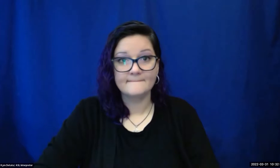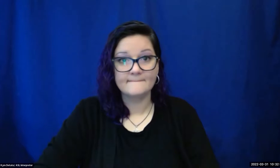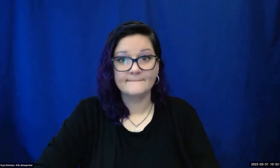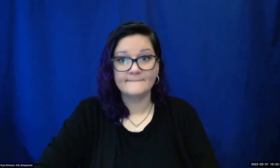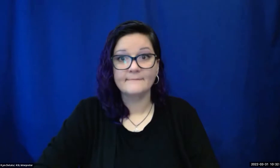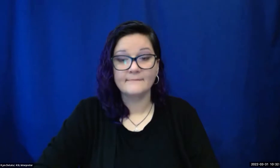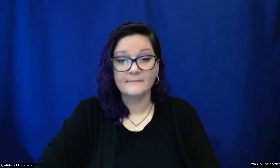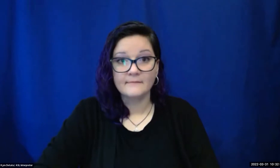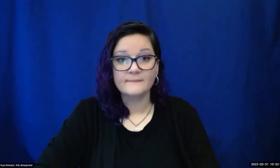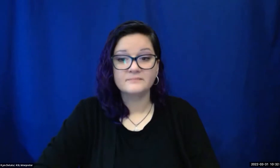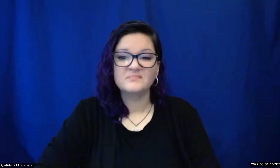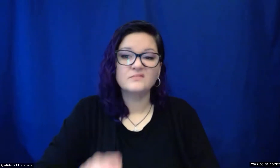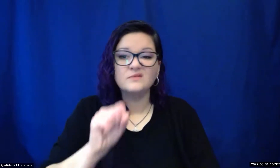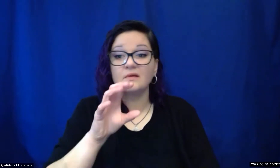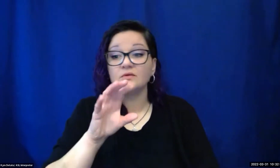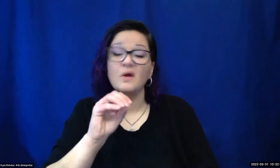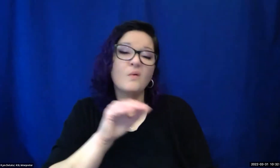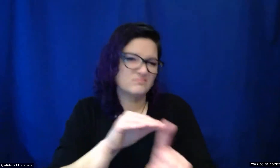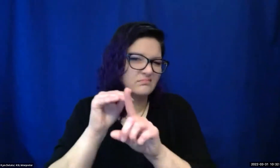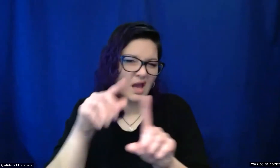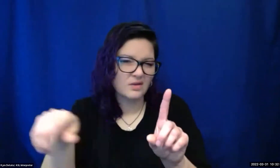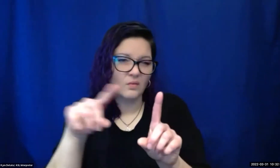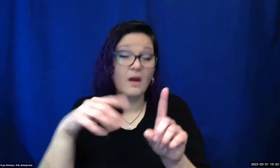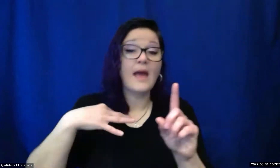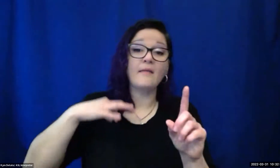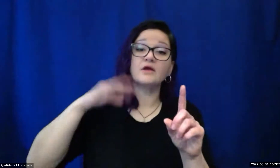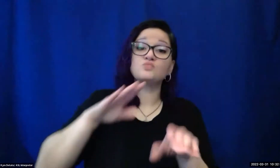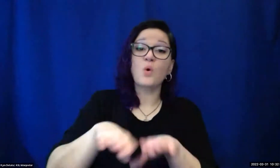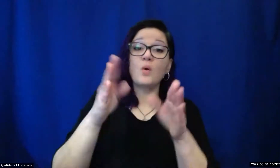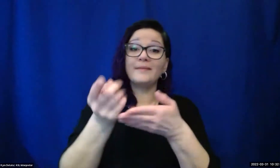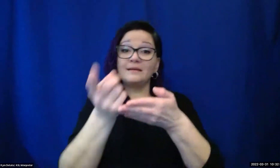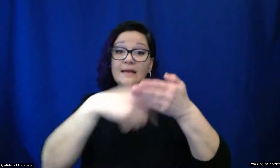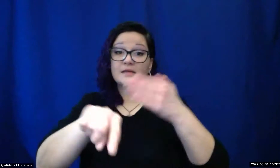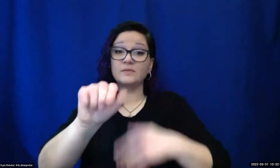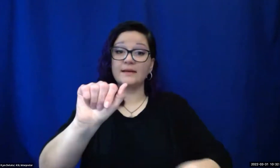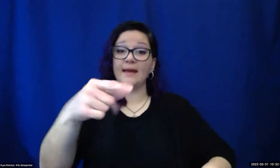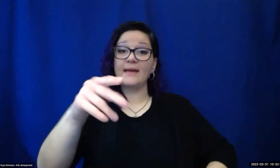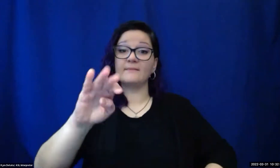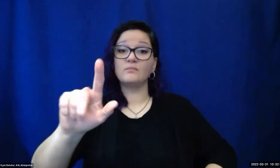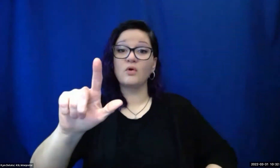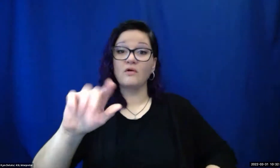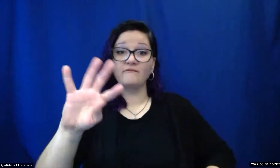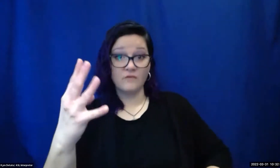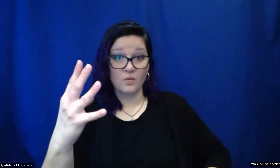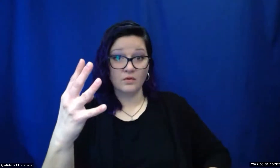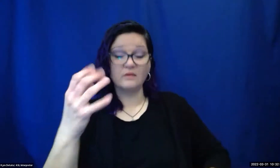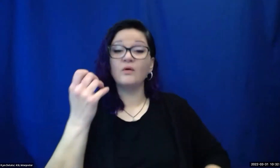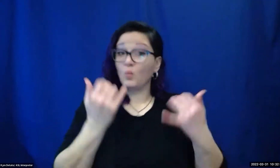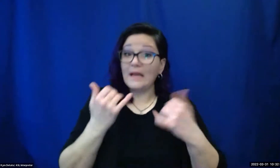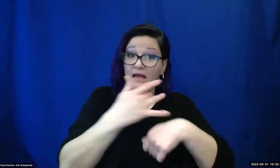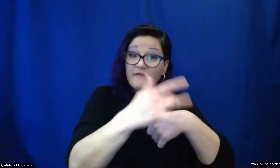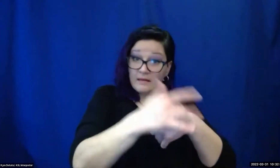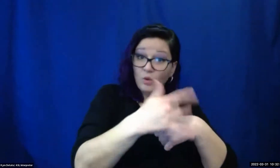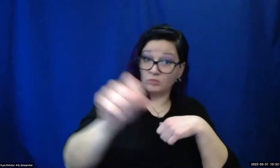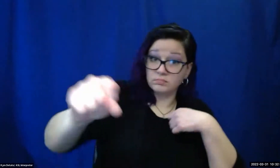So just as a reminder, the application will open next week on April 4th. It is available online now, but we